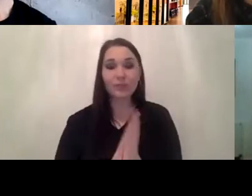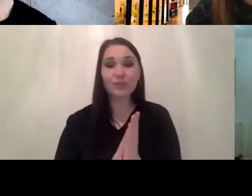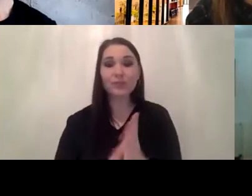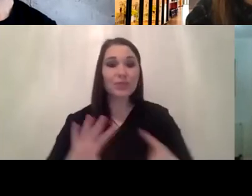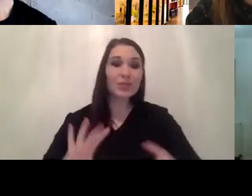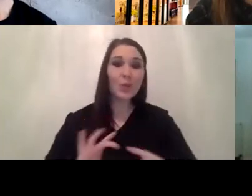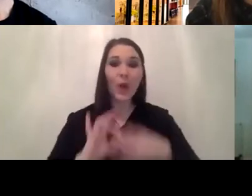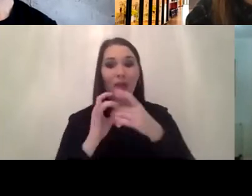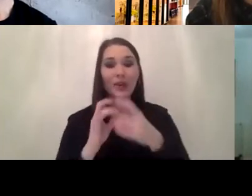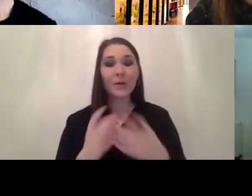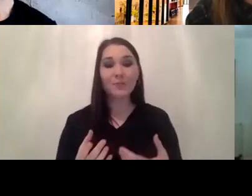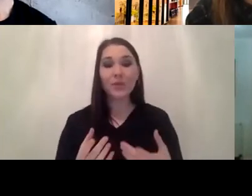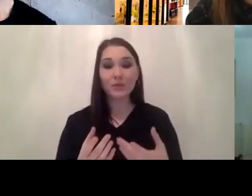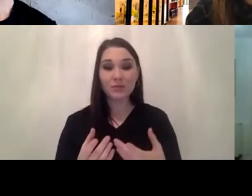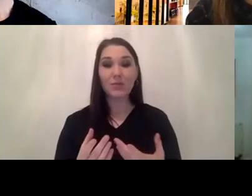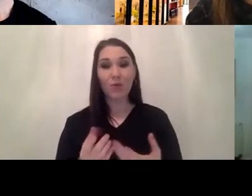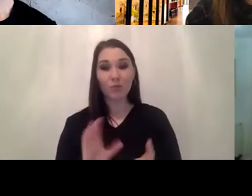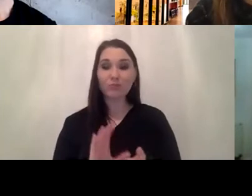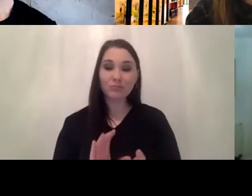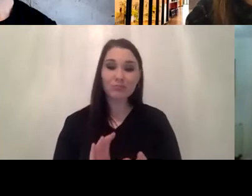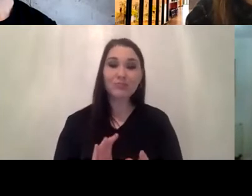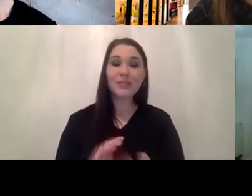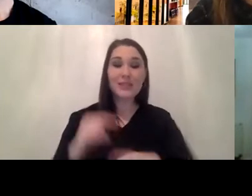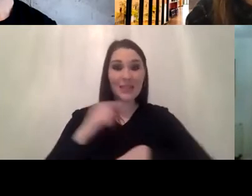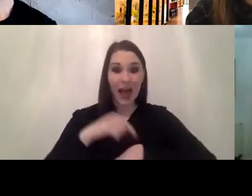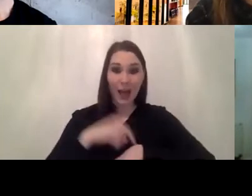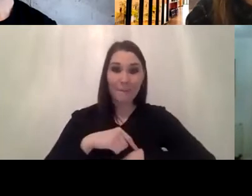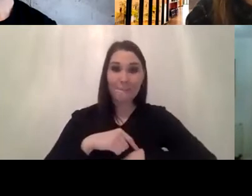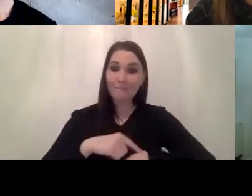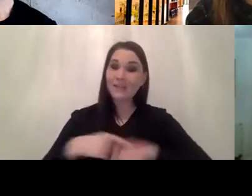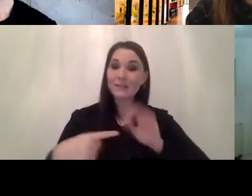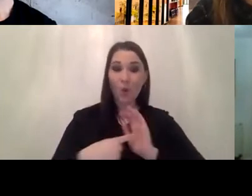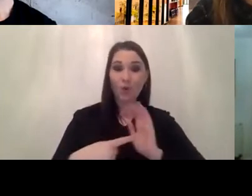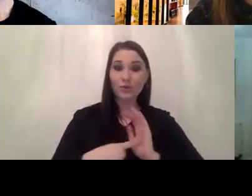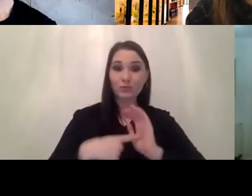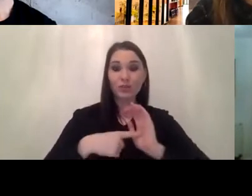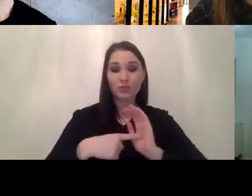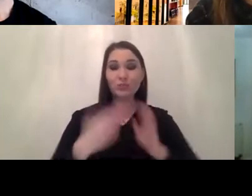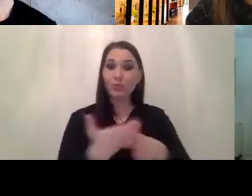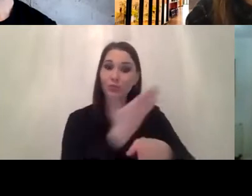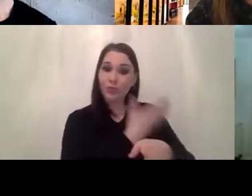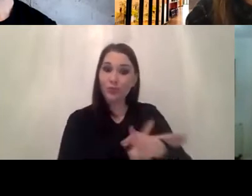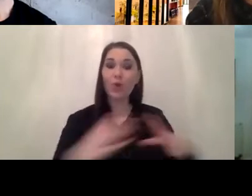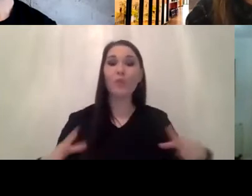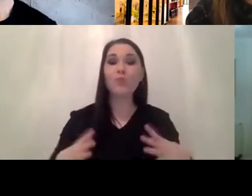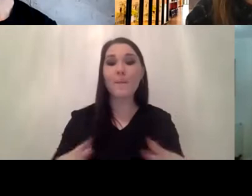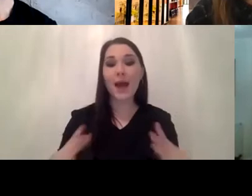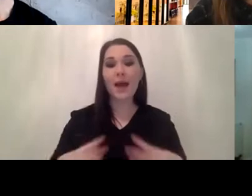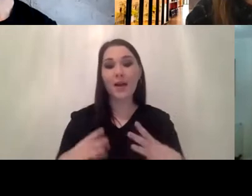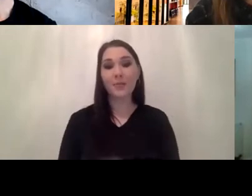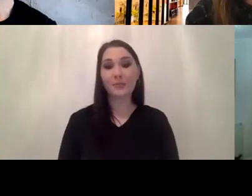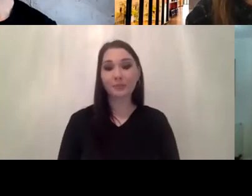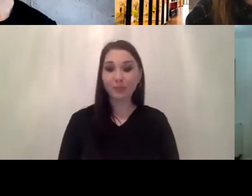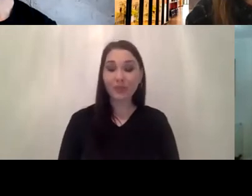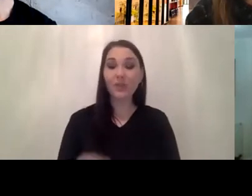that time in getting things set up in advance. We have done some quite successful collaborations with those teams in